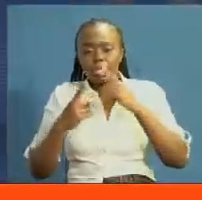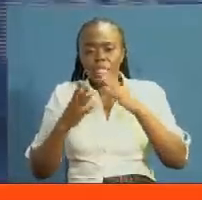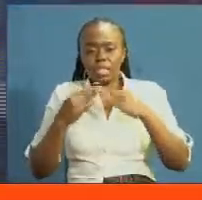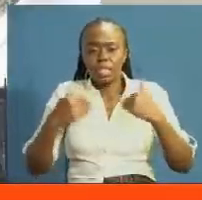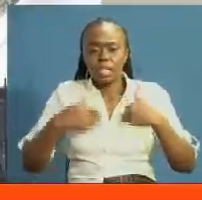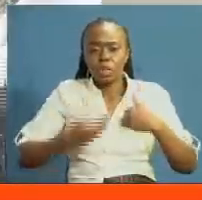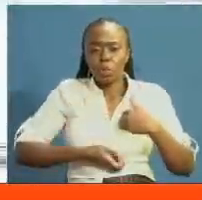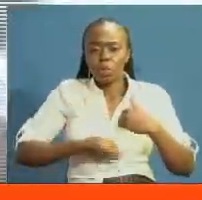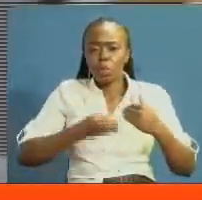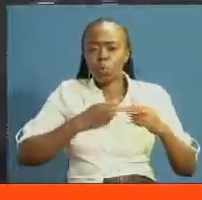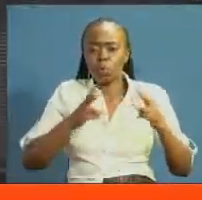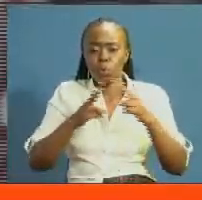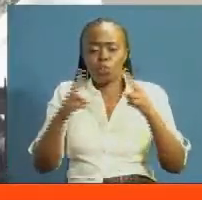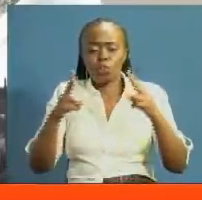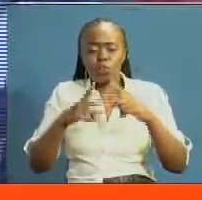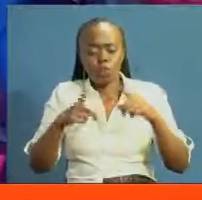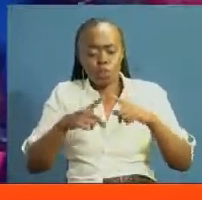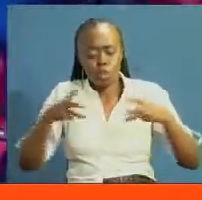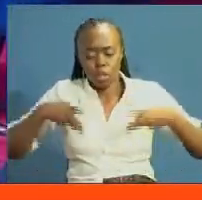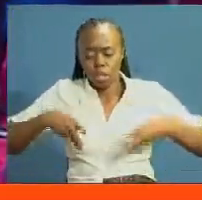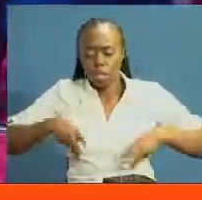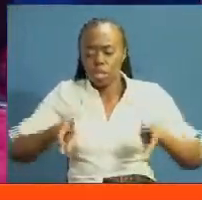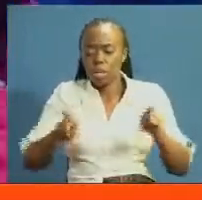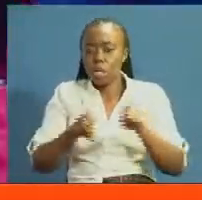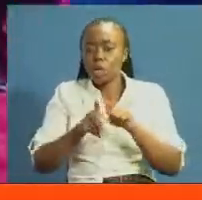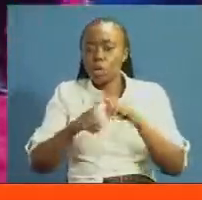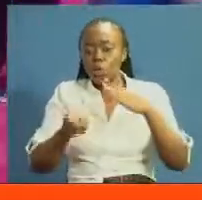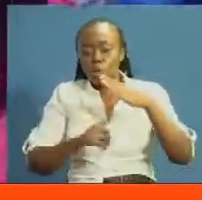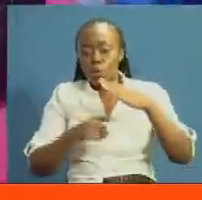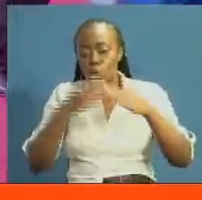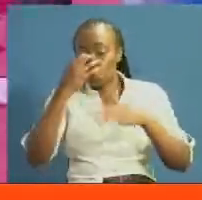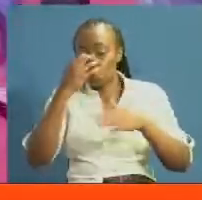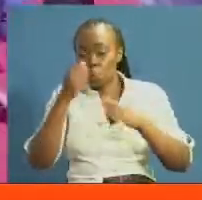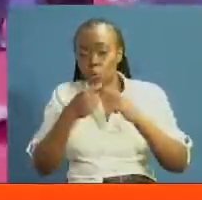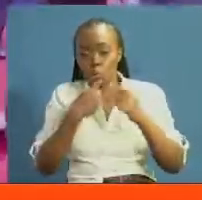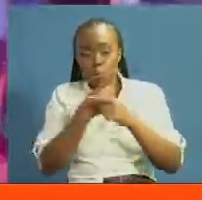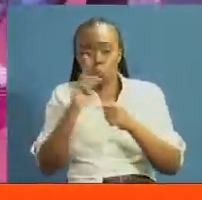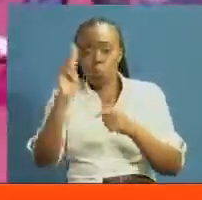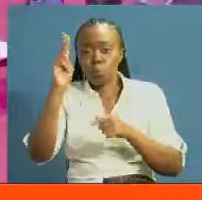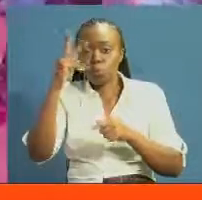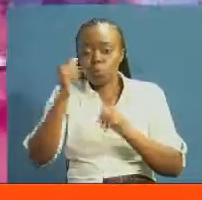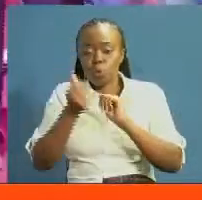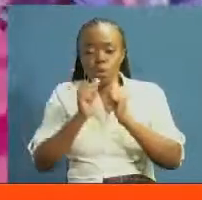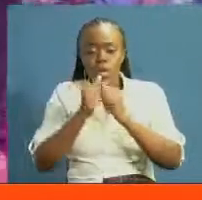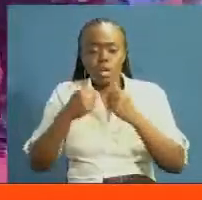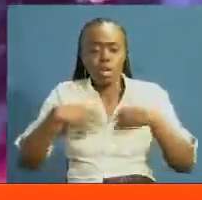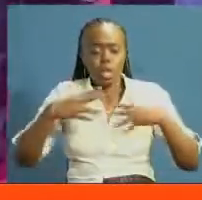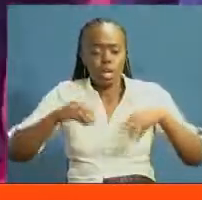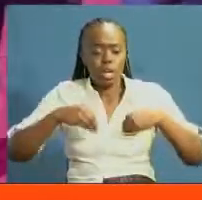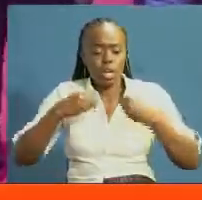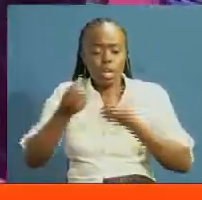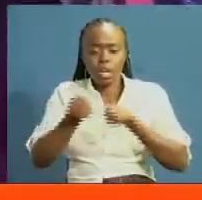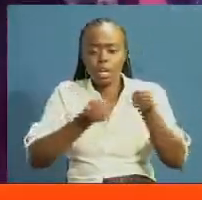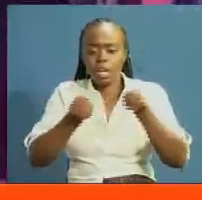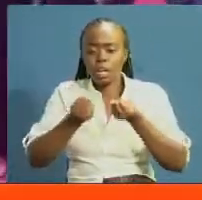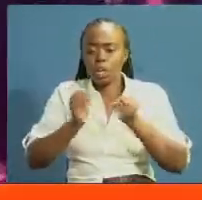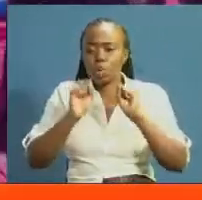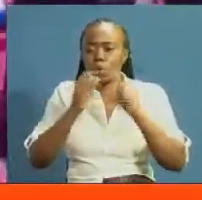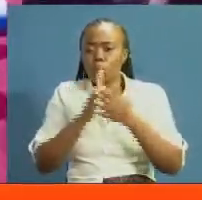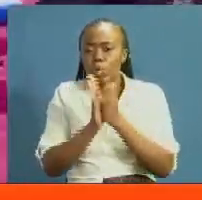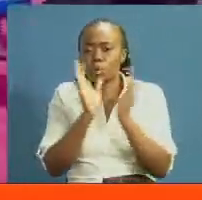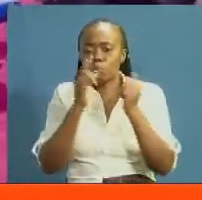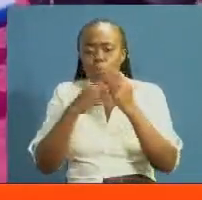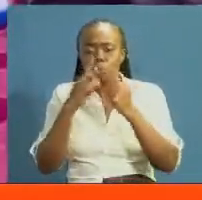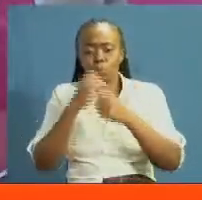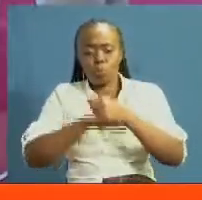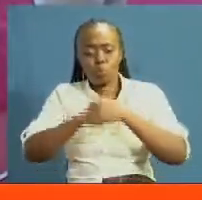his land in a very legal way. She also accused DP Ruto of hoodwinking Kenyans youth by giving them wheelbarrow after over 30 years in